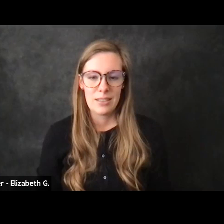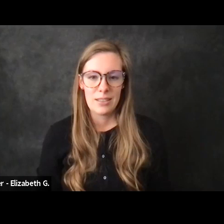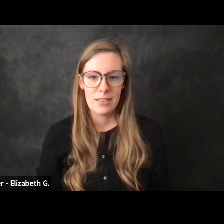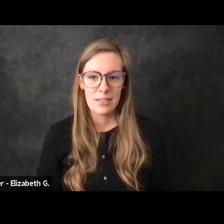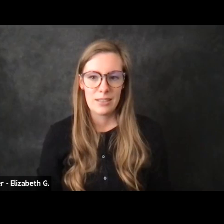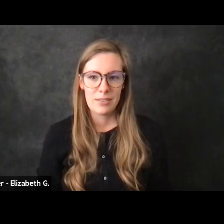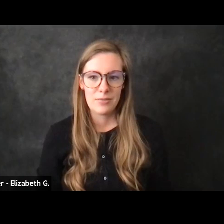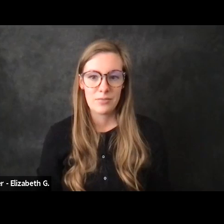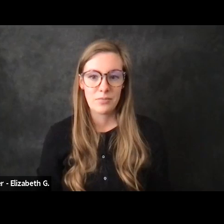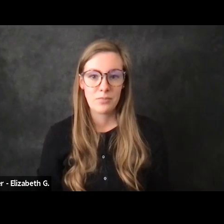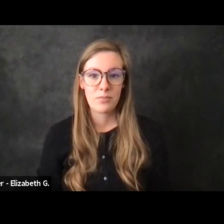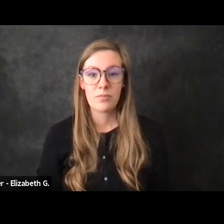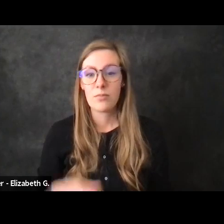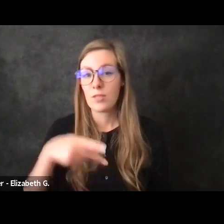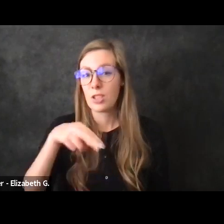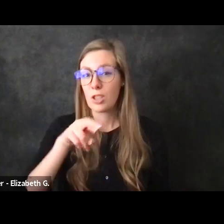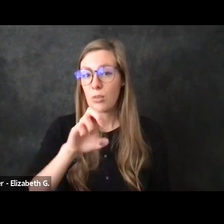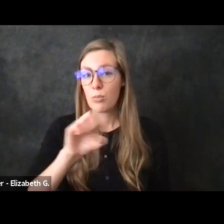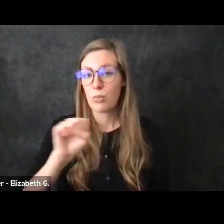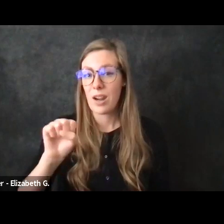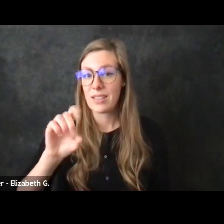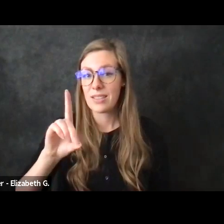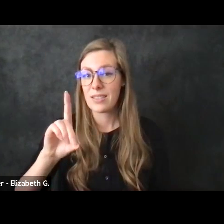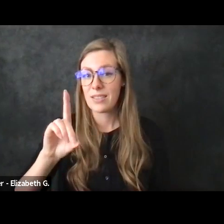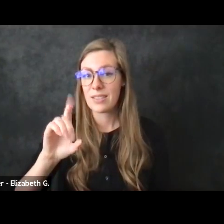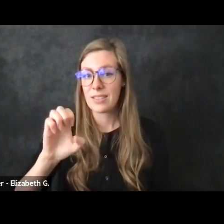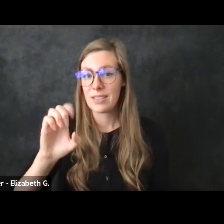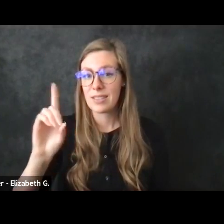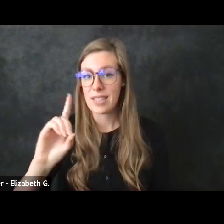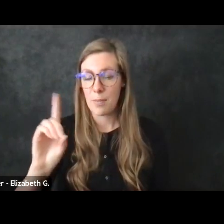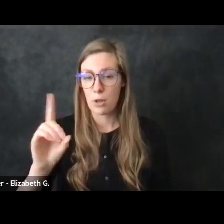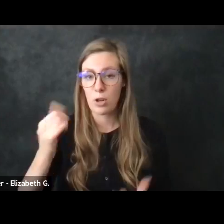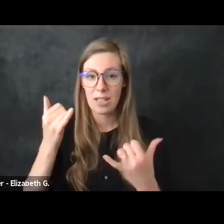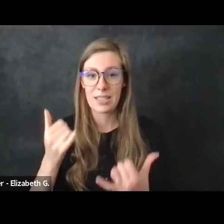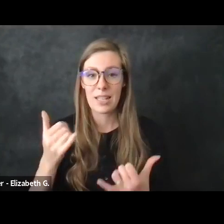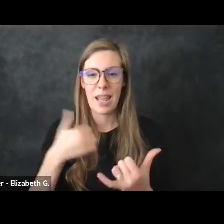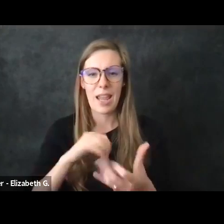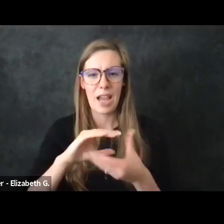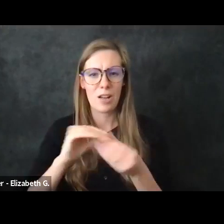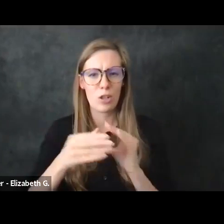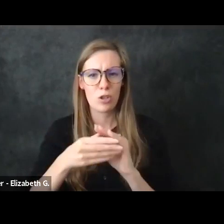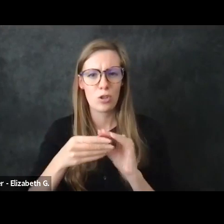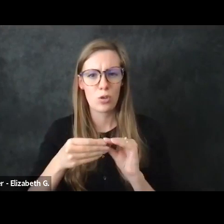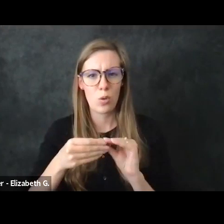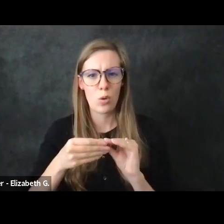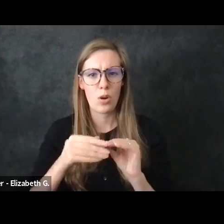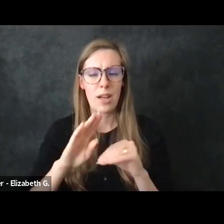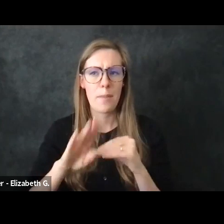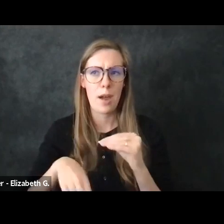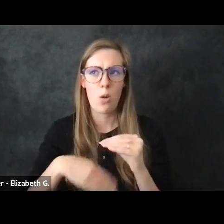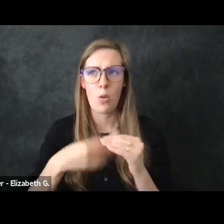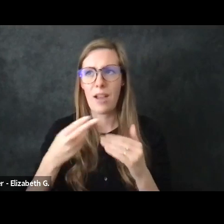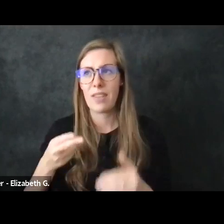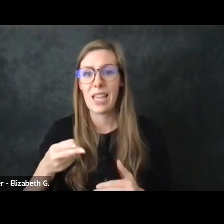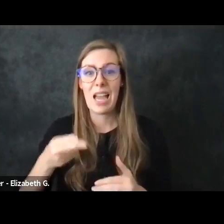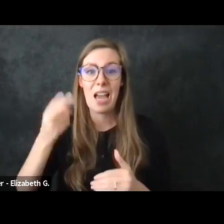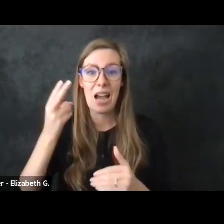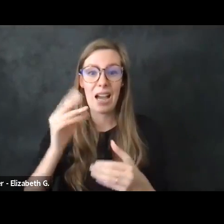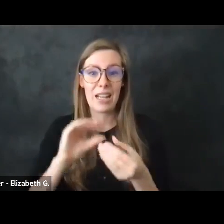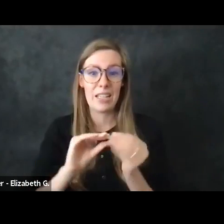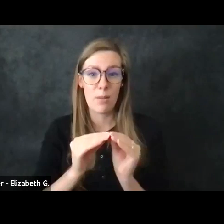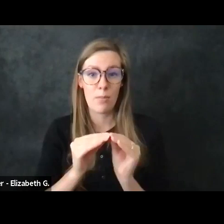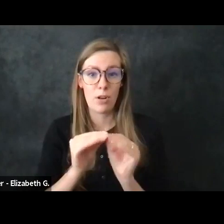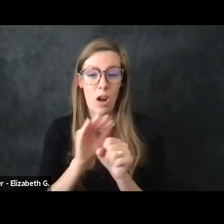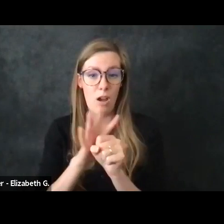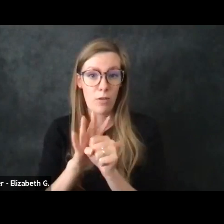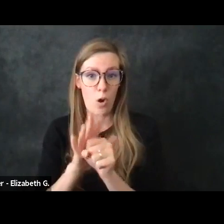The Press Democrat today ran a story about how 7 rural counties in the state are at all-time highs, the number of COVID patients